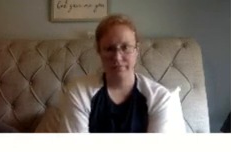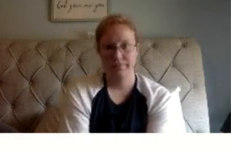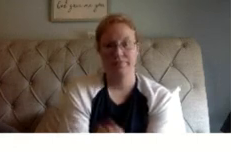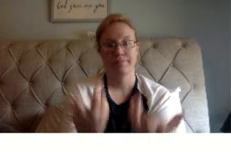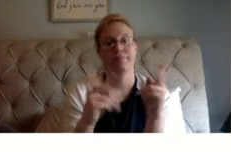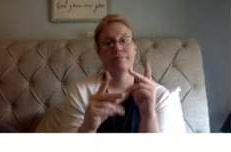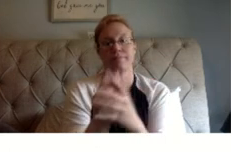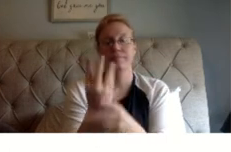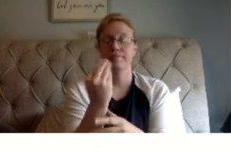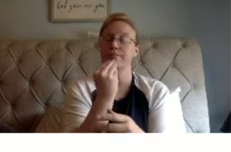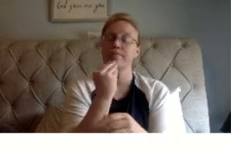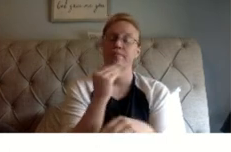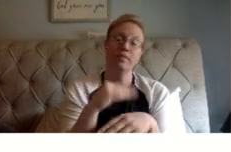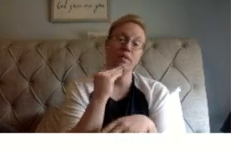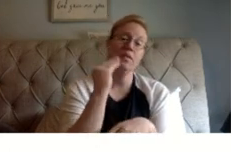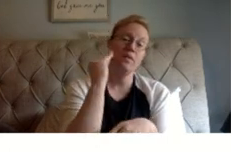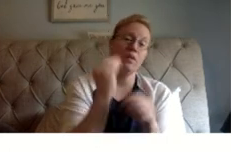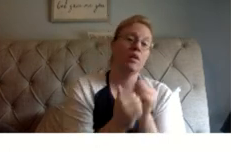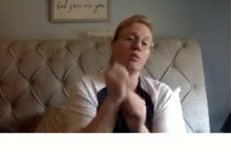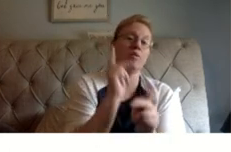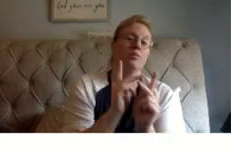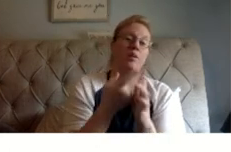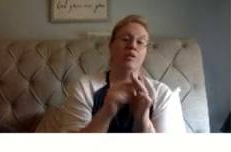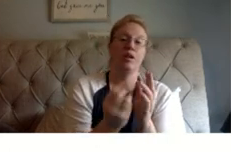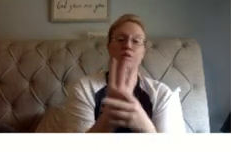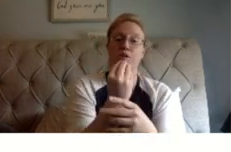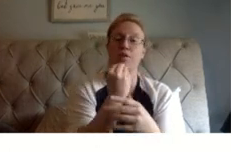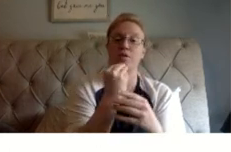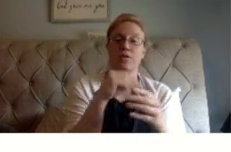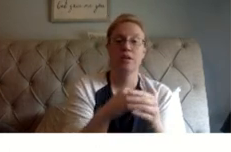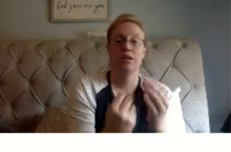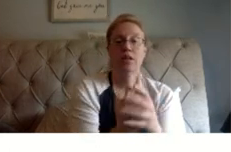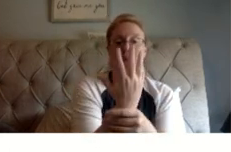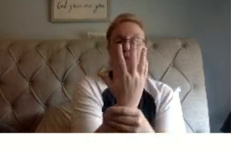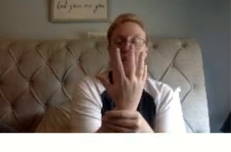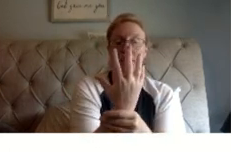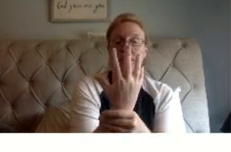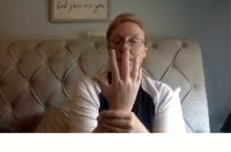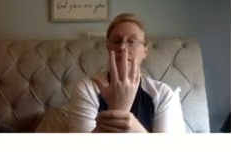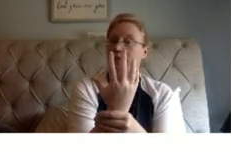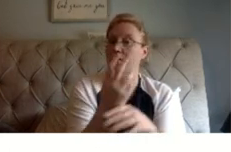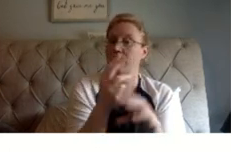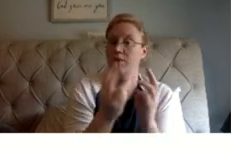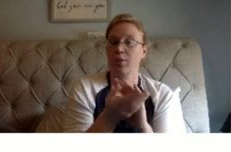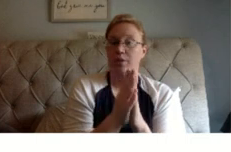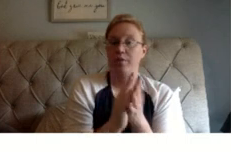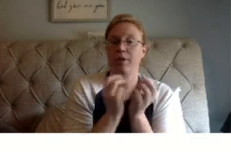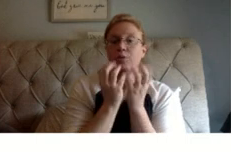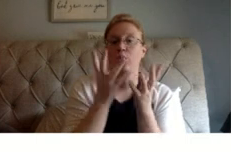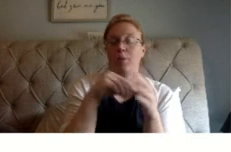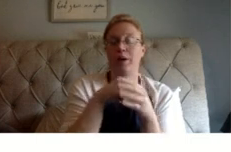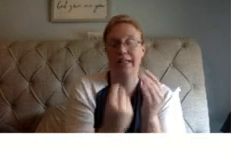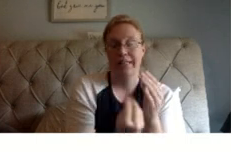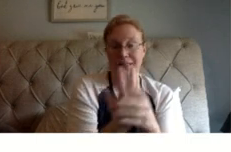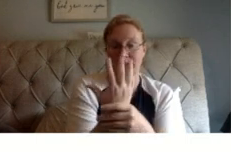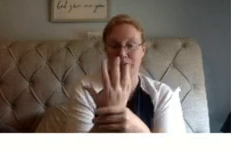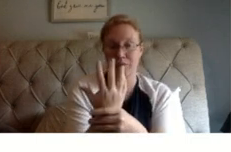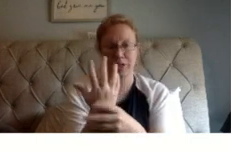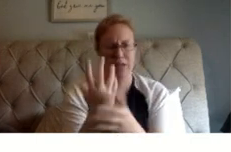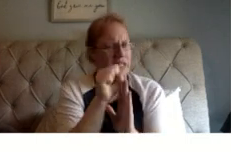Many people grow food at home. Most people start growing food in spring. The weather becomes warmer in spring.